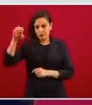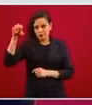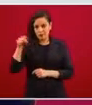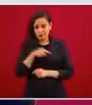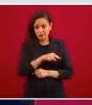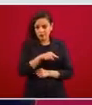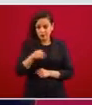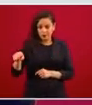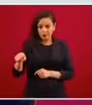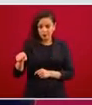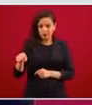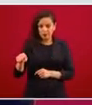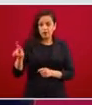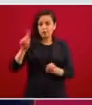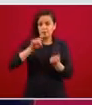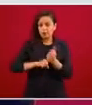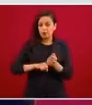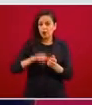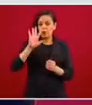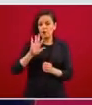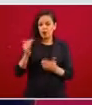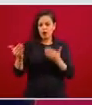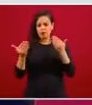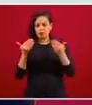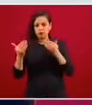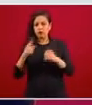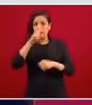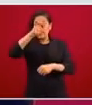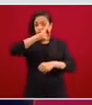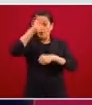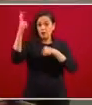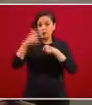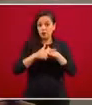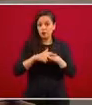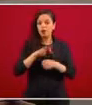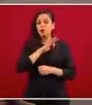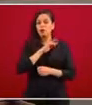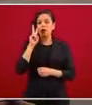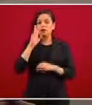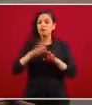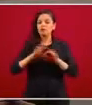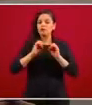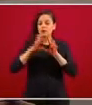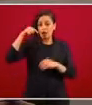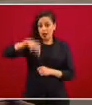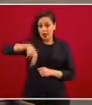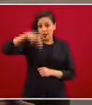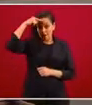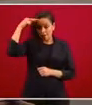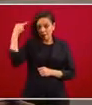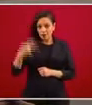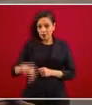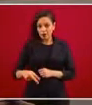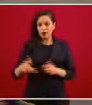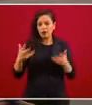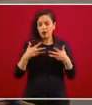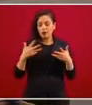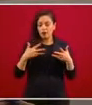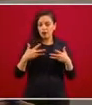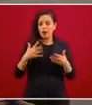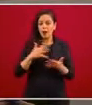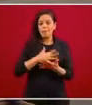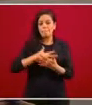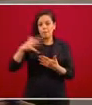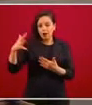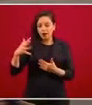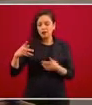hospital. But as the age groups go up, the amount of patients that need to be hospitalized also go up. And